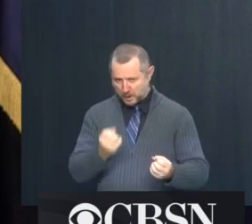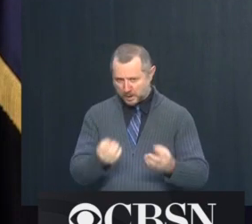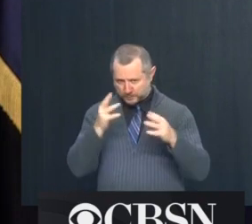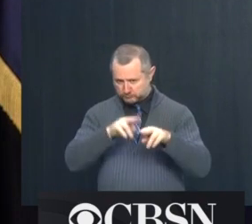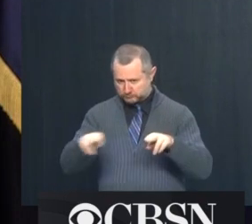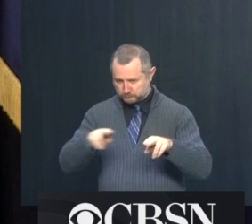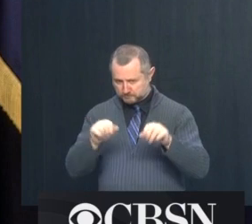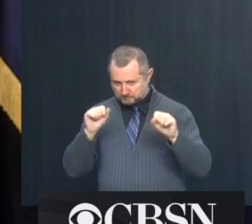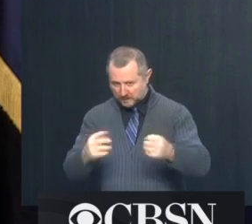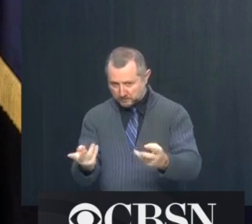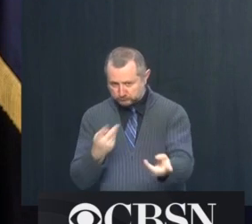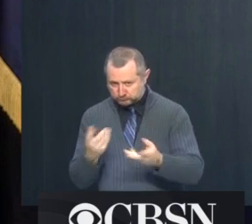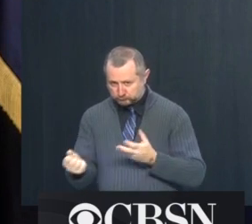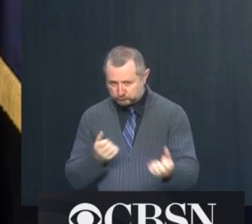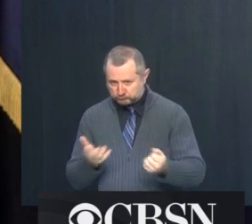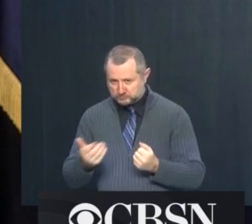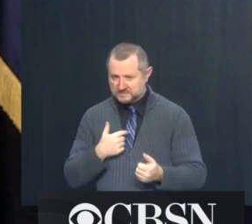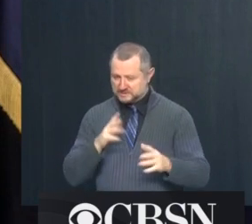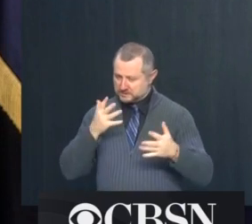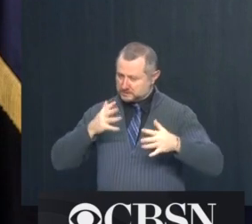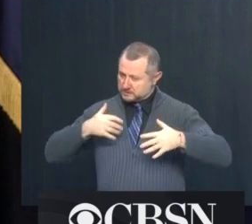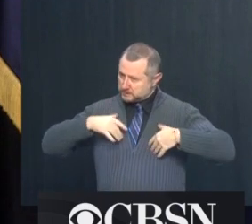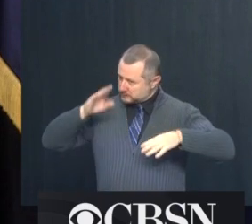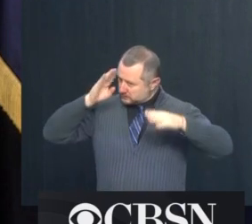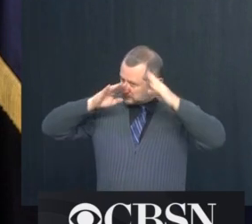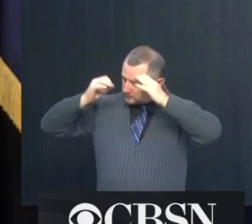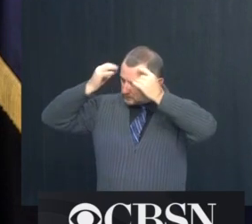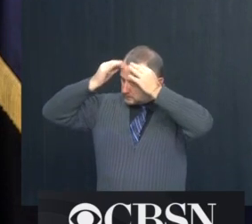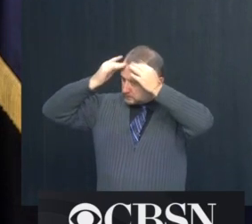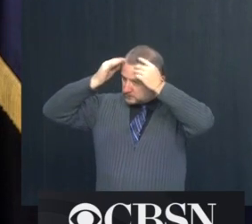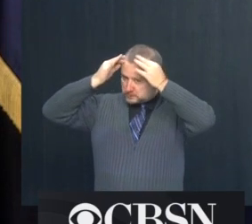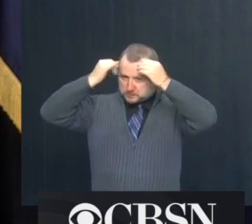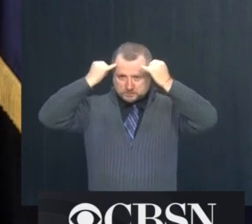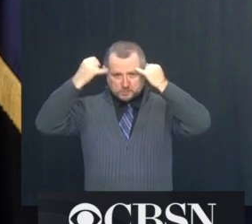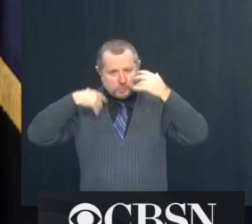my nightmare. Has been Italy,